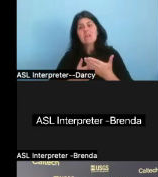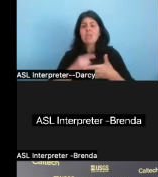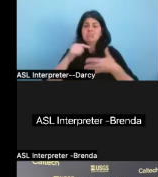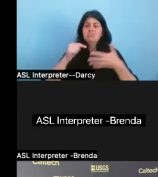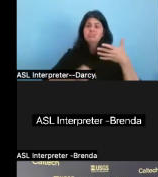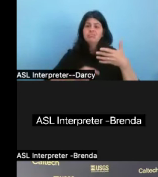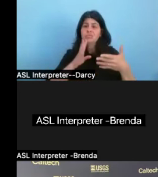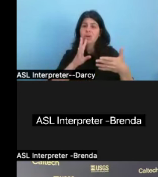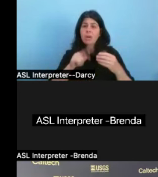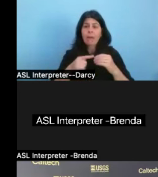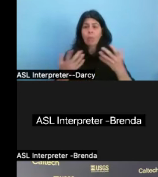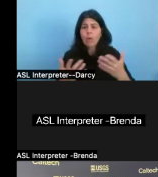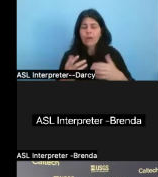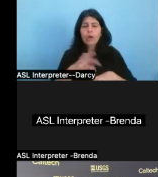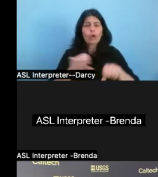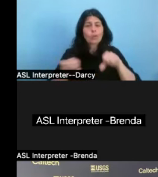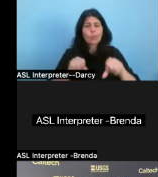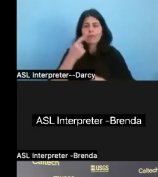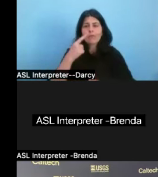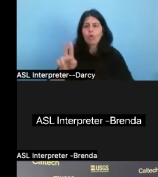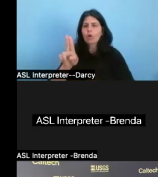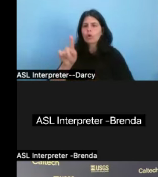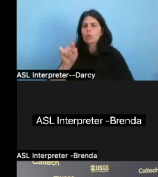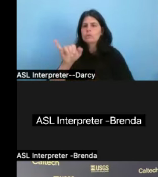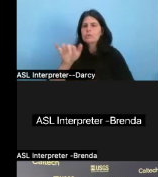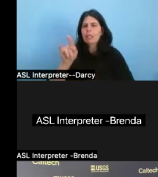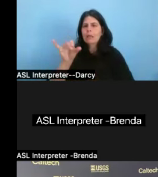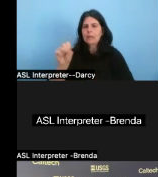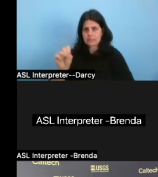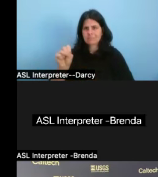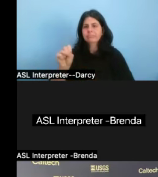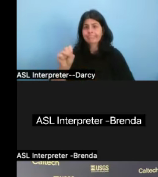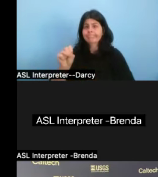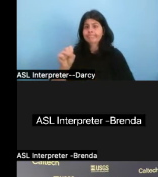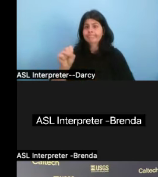are earthquake impacts on utilities, and are the lifelines and how to reduce the